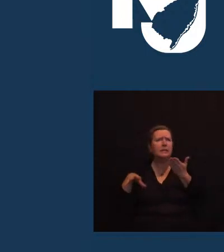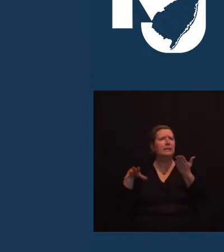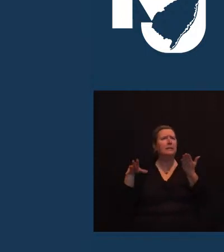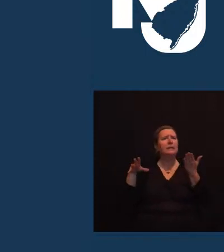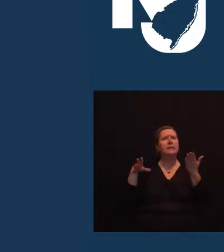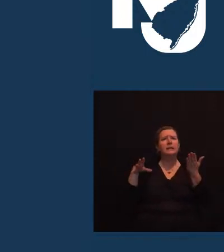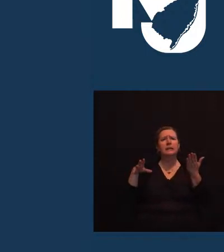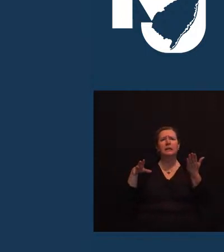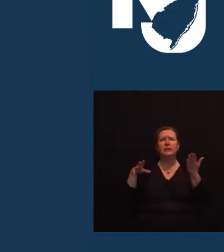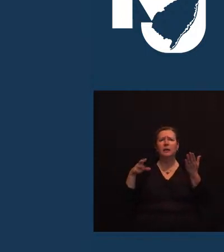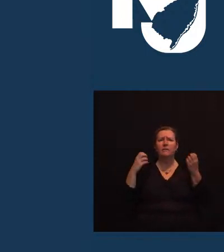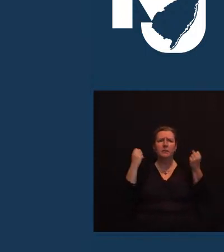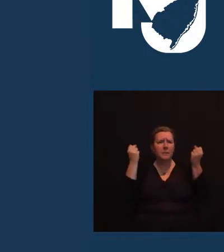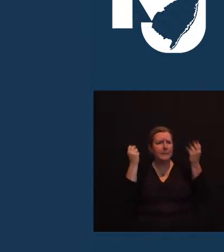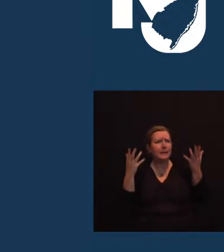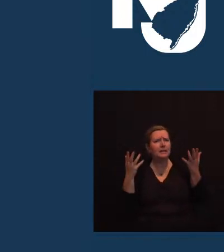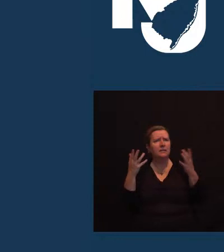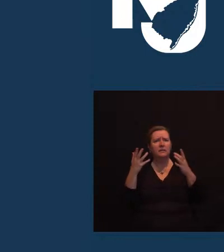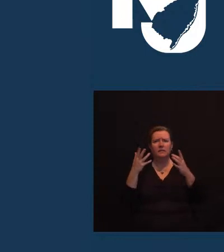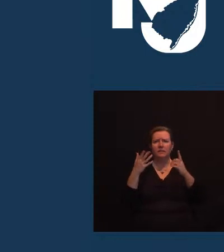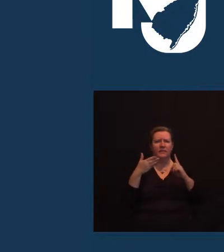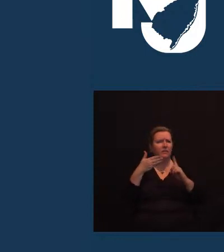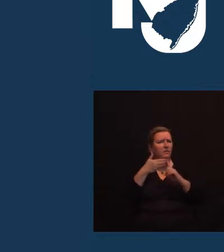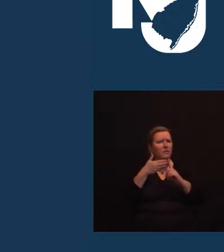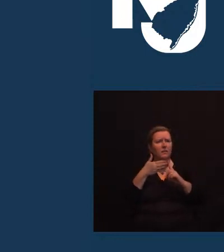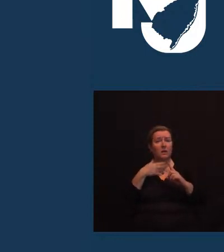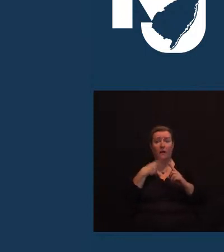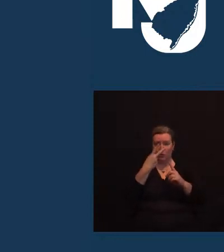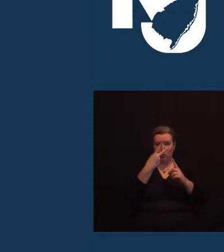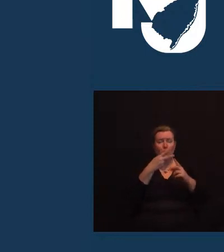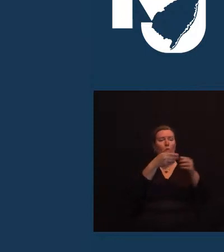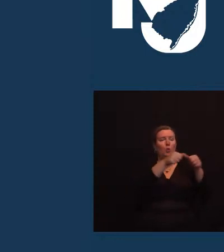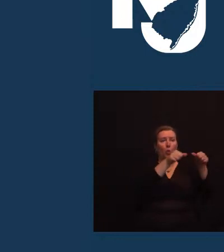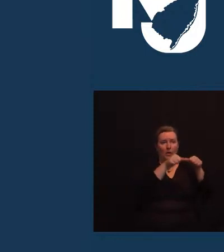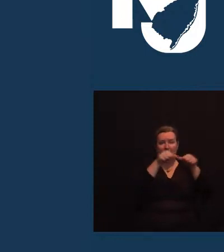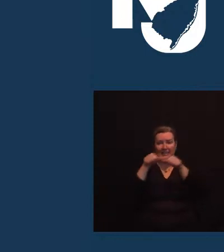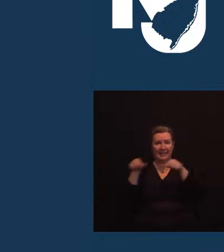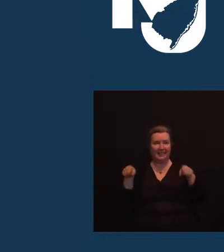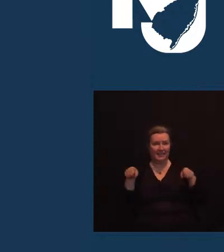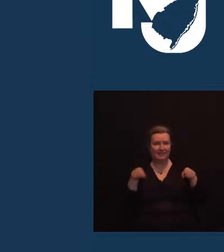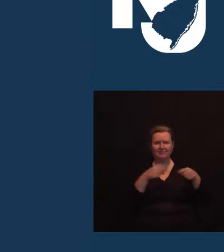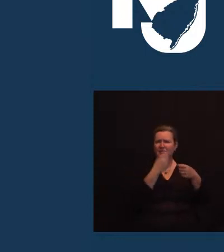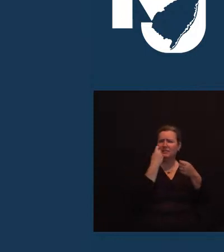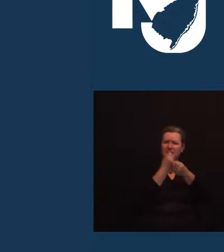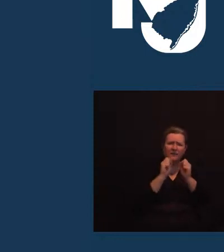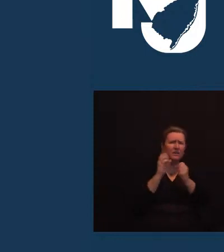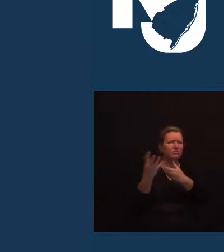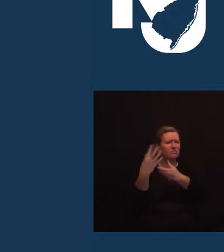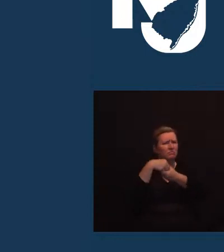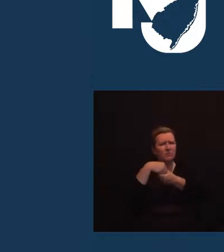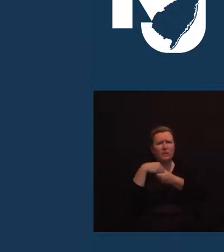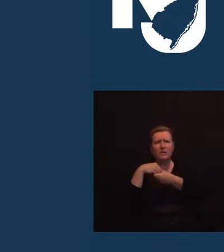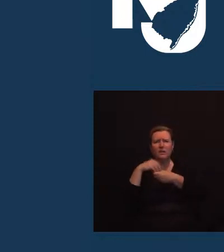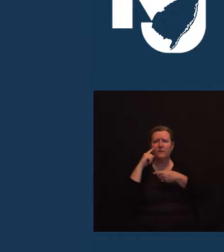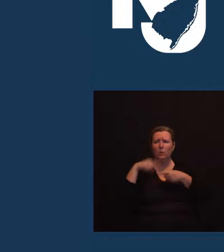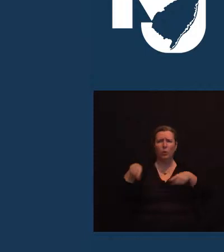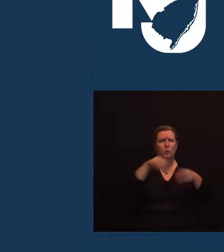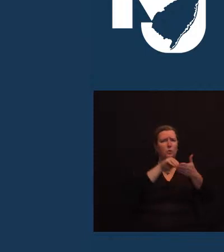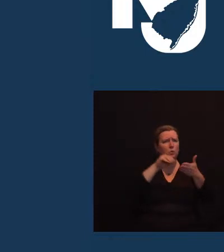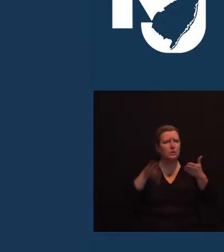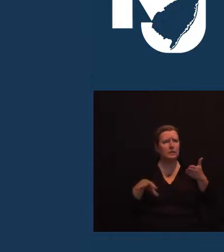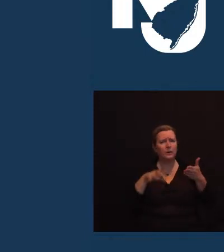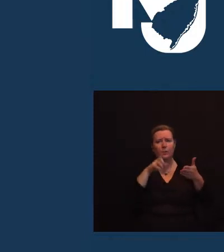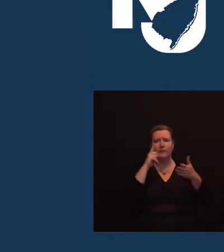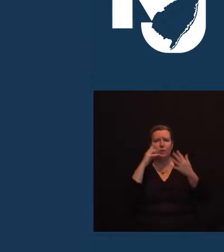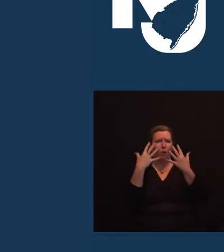And today it has 2 locations in Pompton Plains that are safe and inclusive spaces for both students and audiences. When